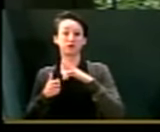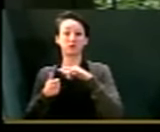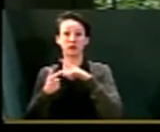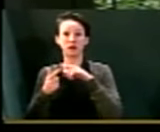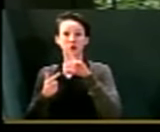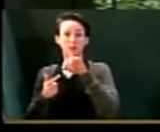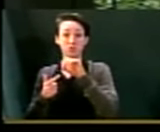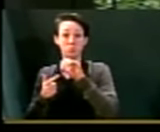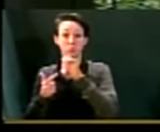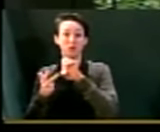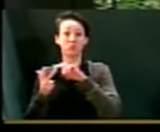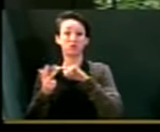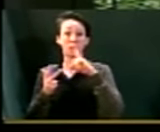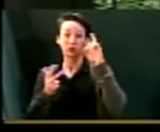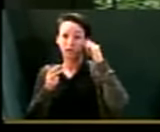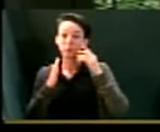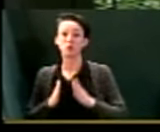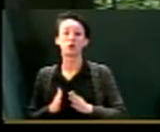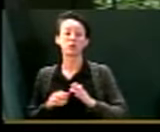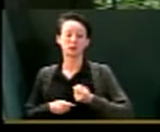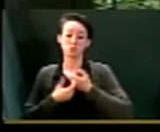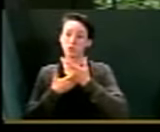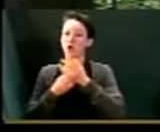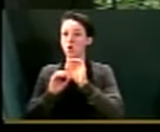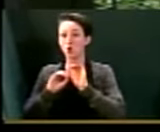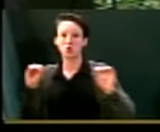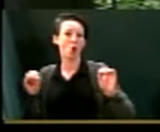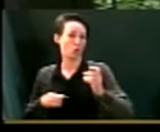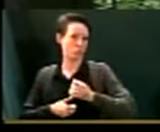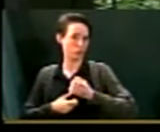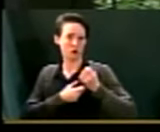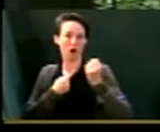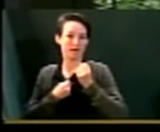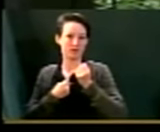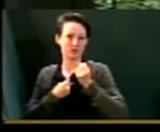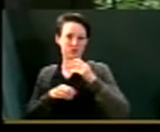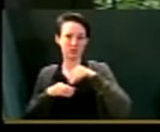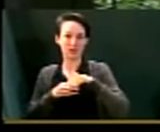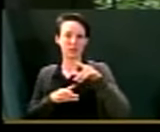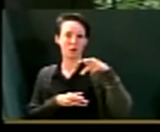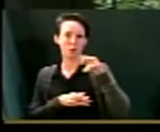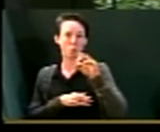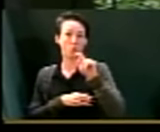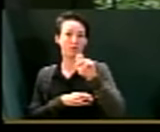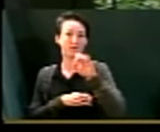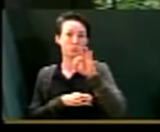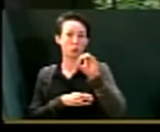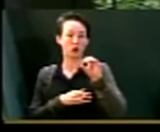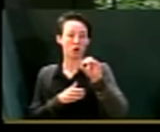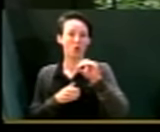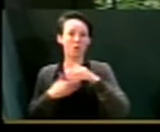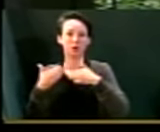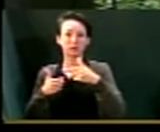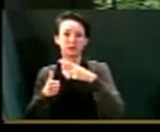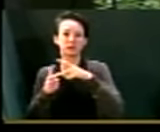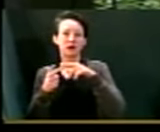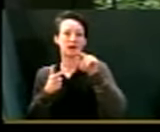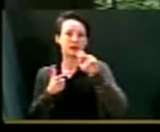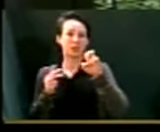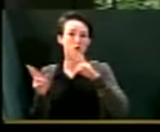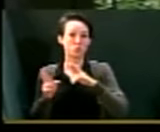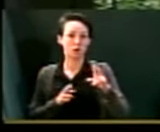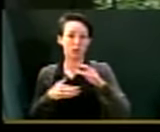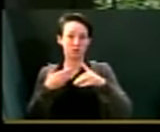governor, expressing that we have no confidence in the portfolio process, the 10 ready test, or our entire Tennessee Department